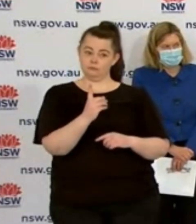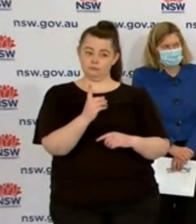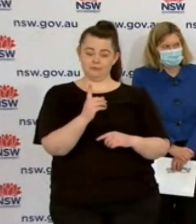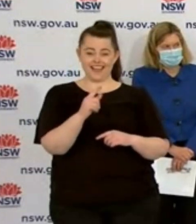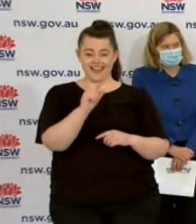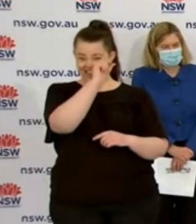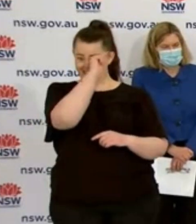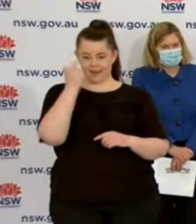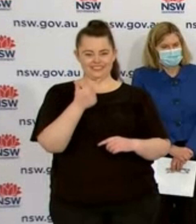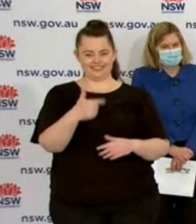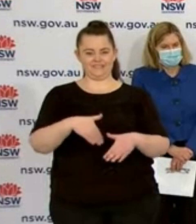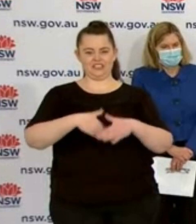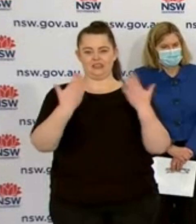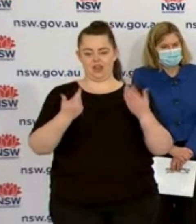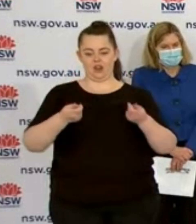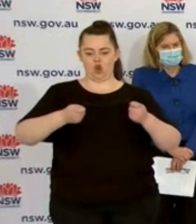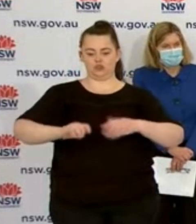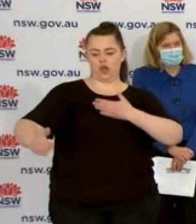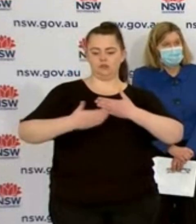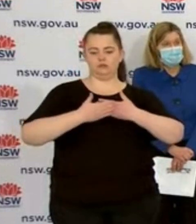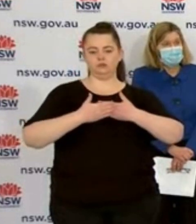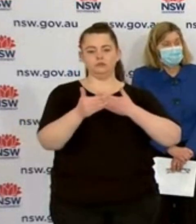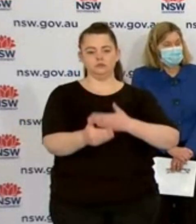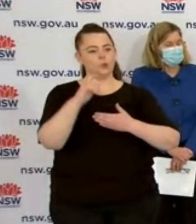will be effective in protecting communities going forward. Thank you.